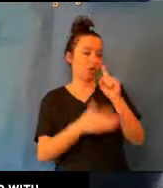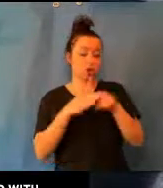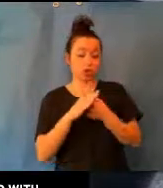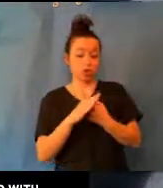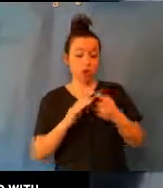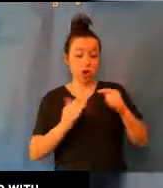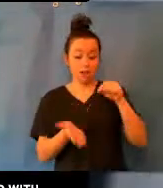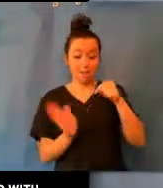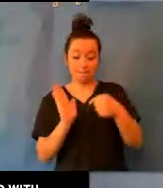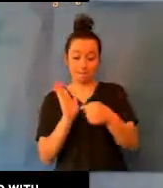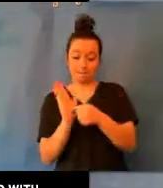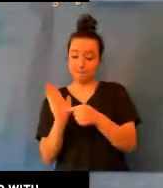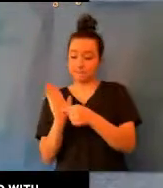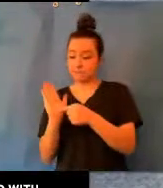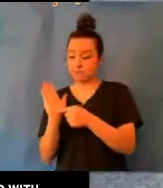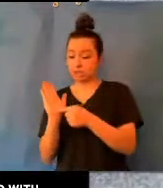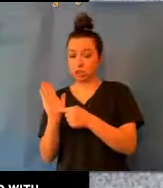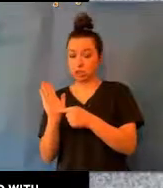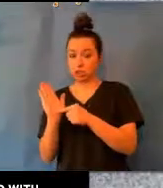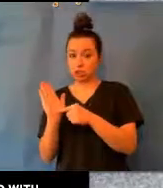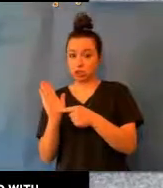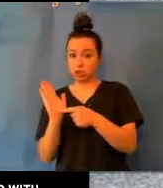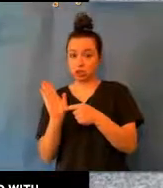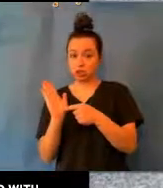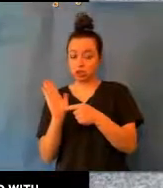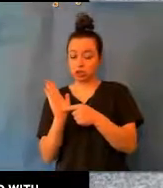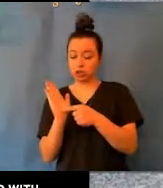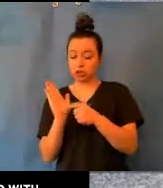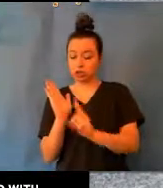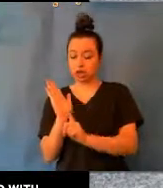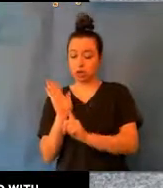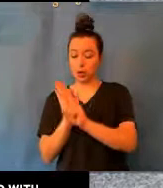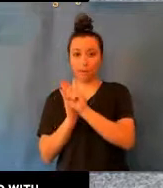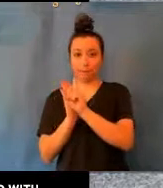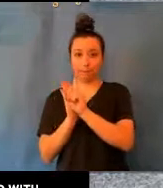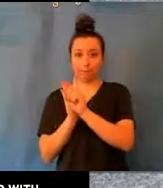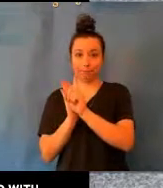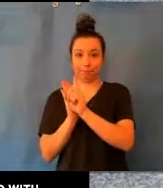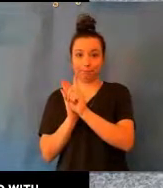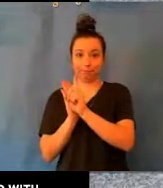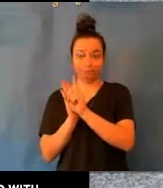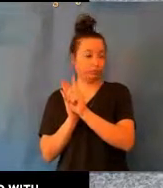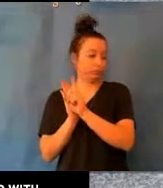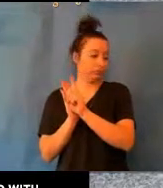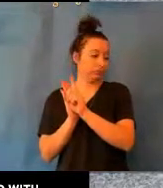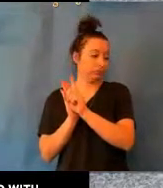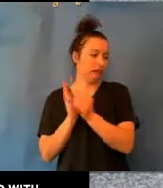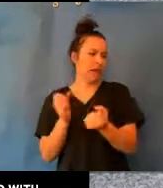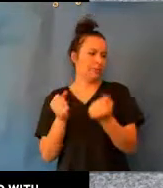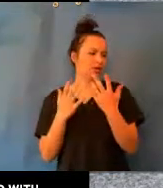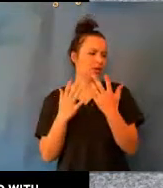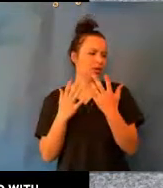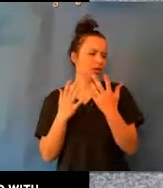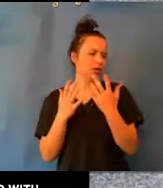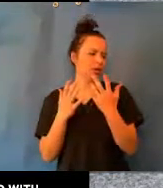that it's on his little foot, and I'm going to get up. So how many small paper clips? Let's